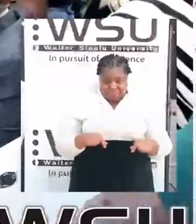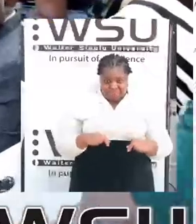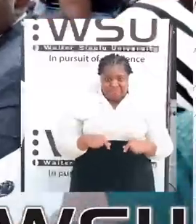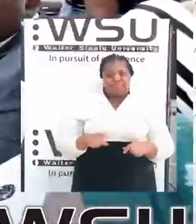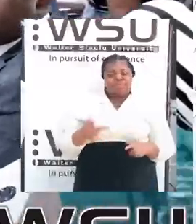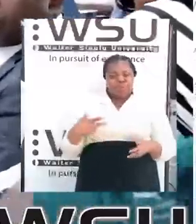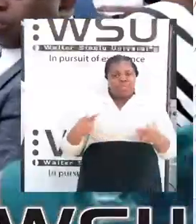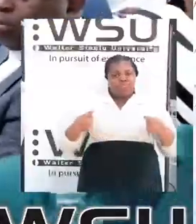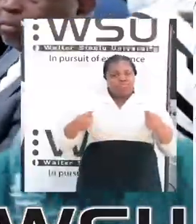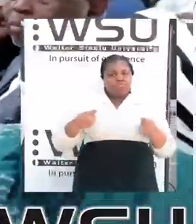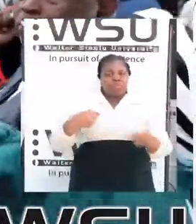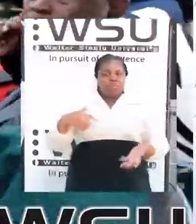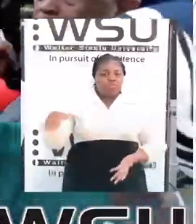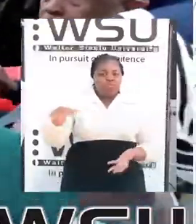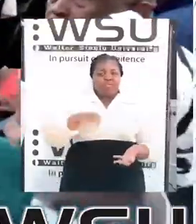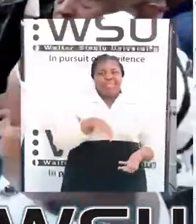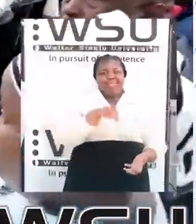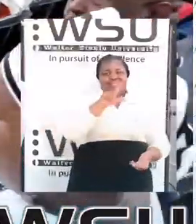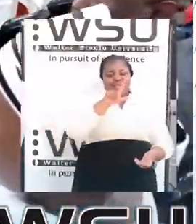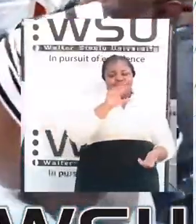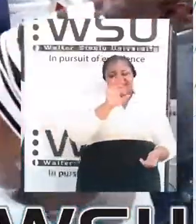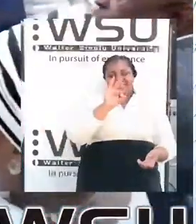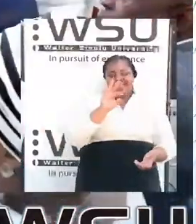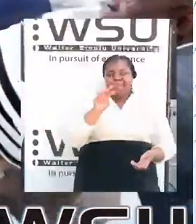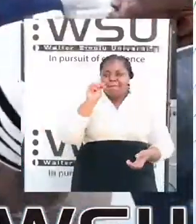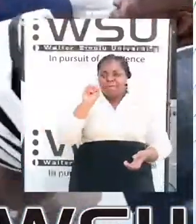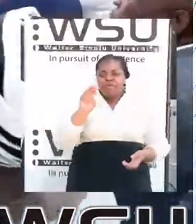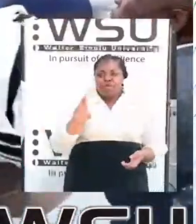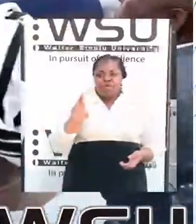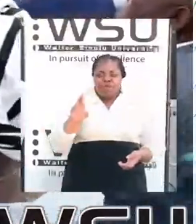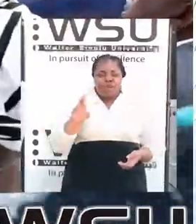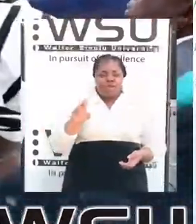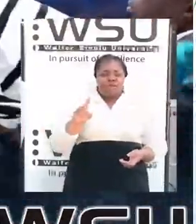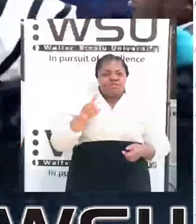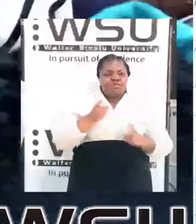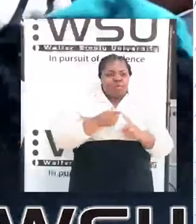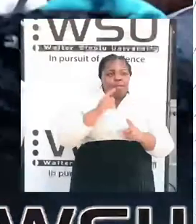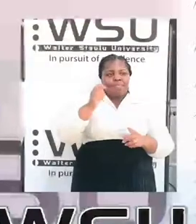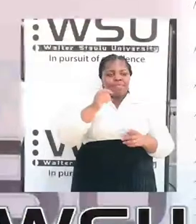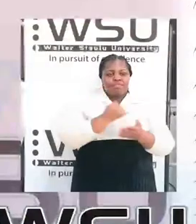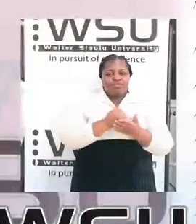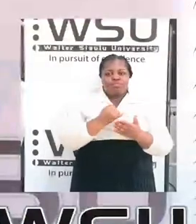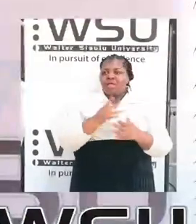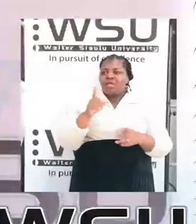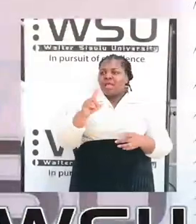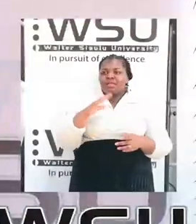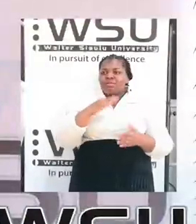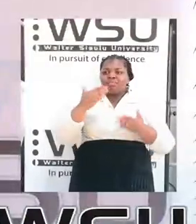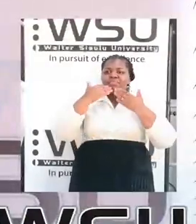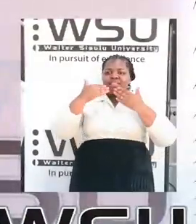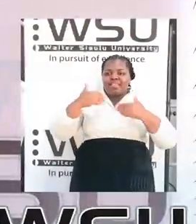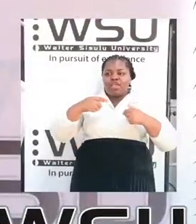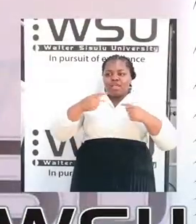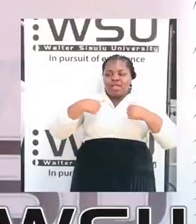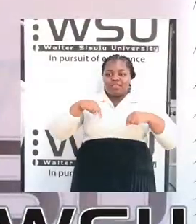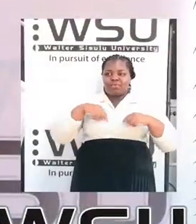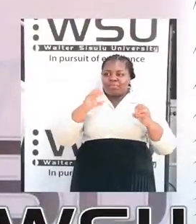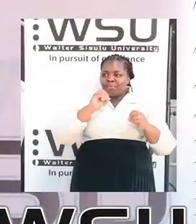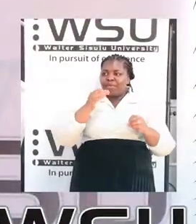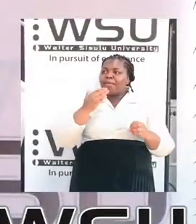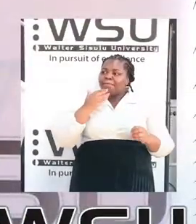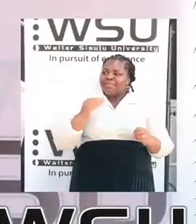we managed to raise 73 million towards the payment of student debt. Anikaka sibongi. So